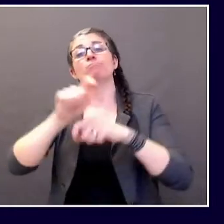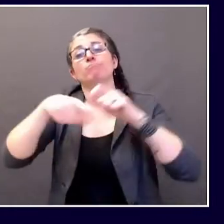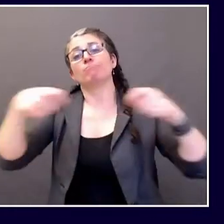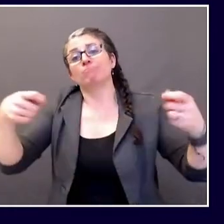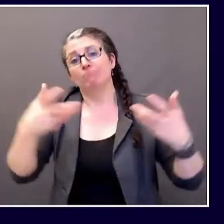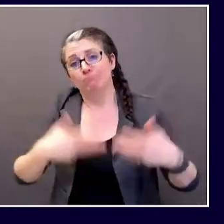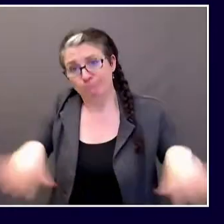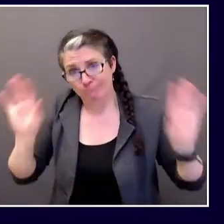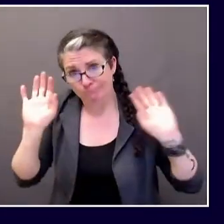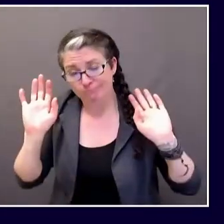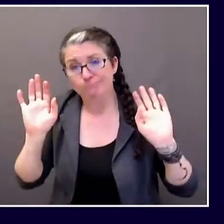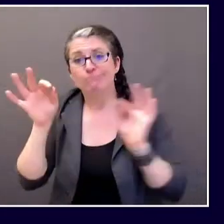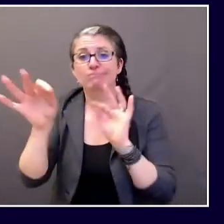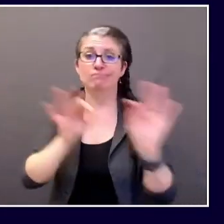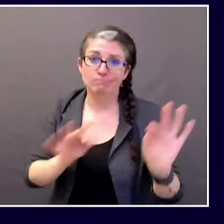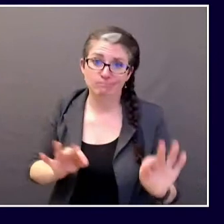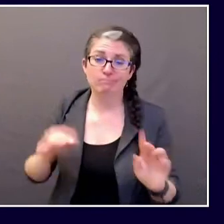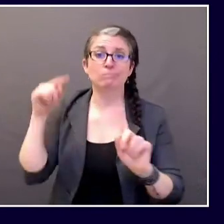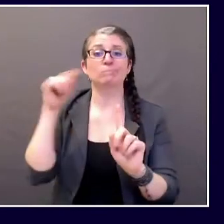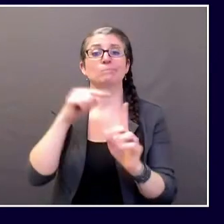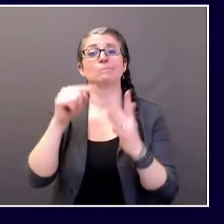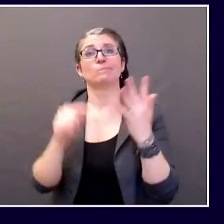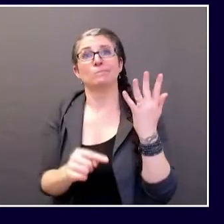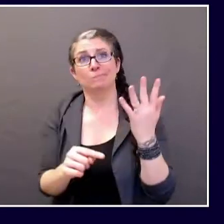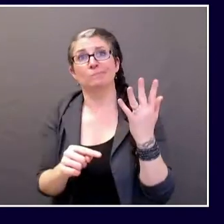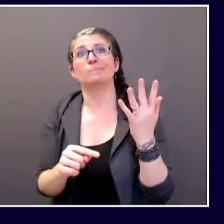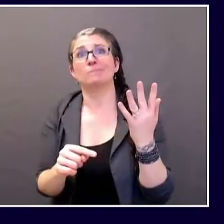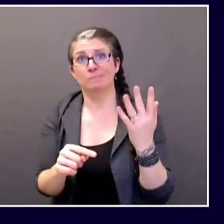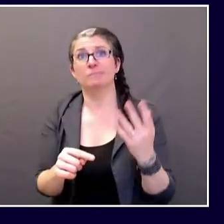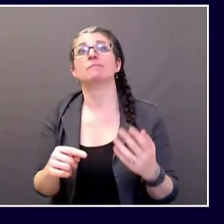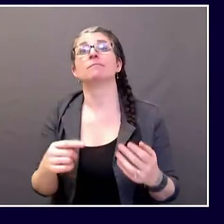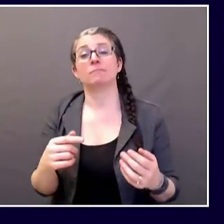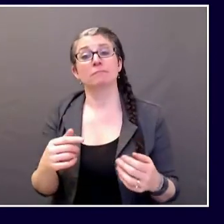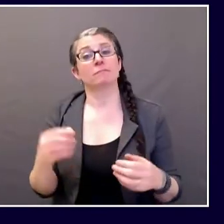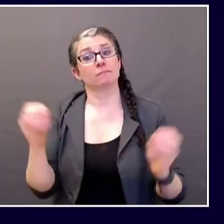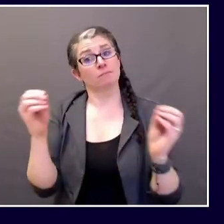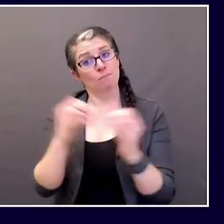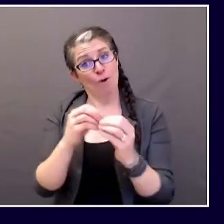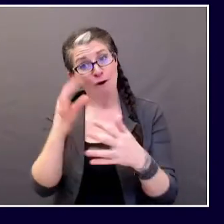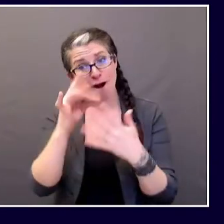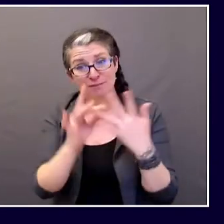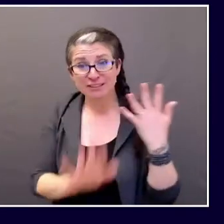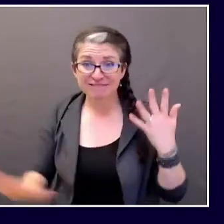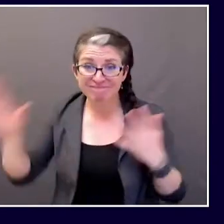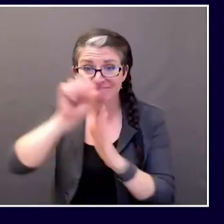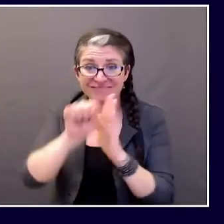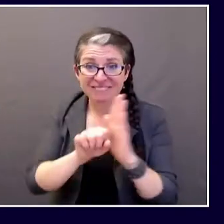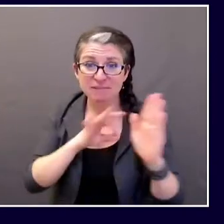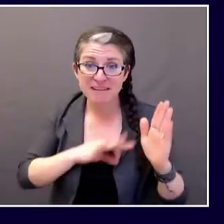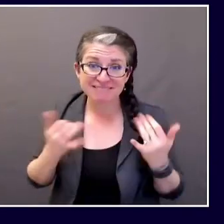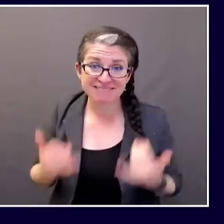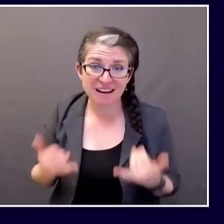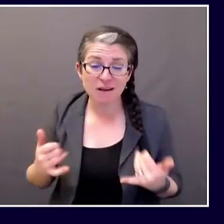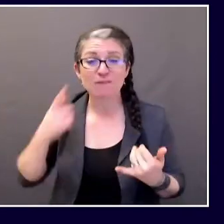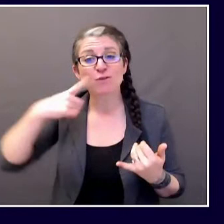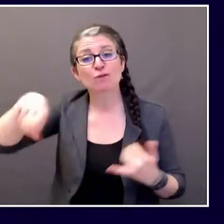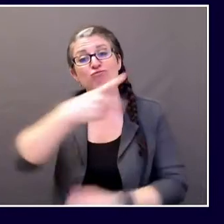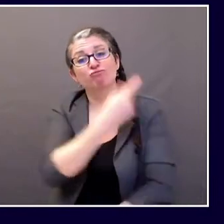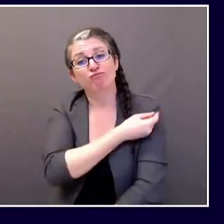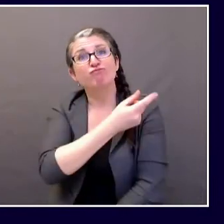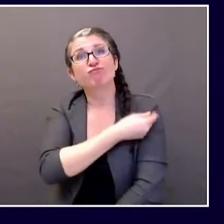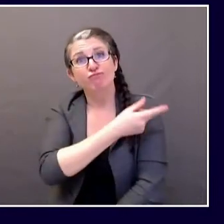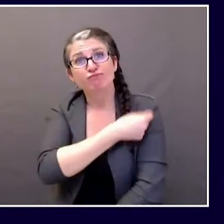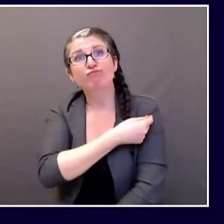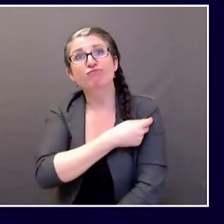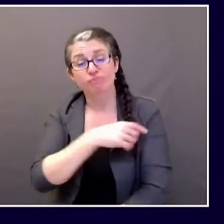up new channels for Maine people to access vaccine. A large, high public-facing throughput site in